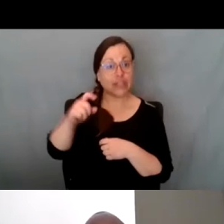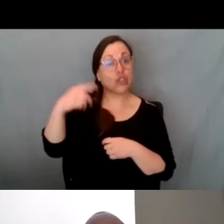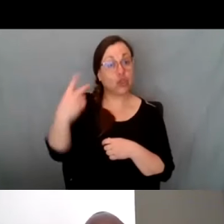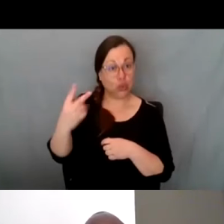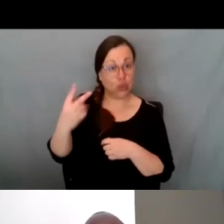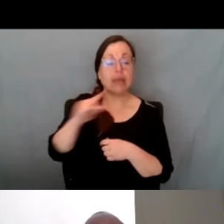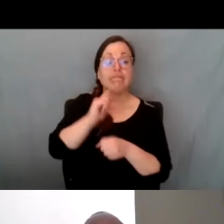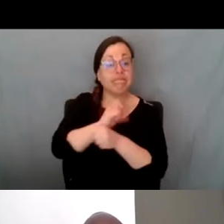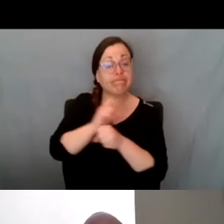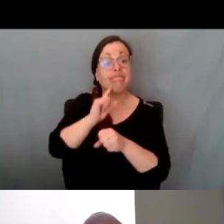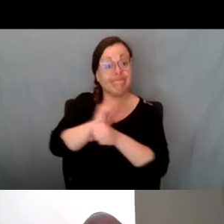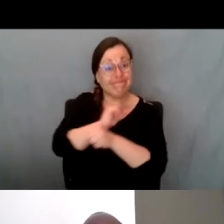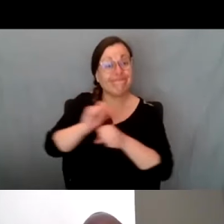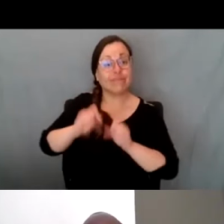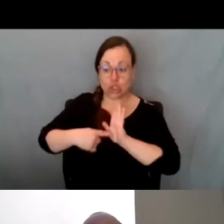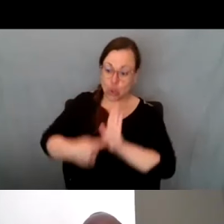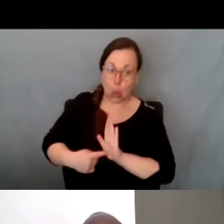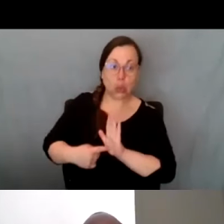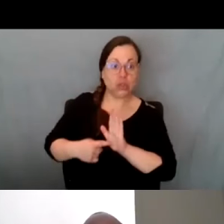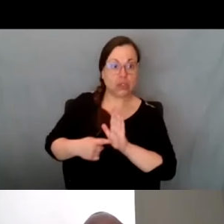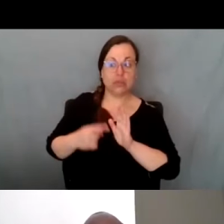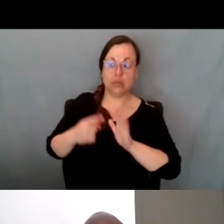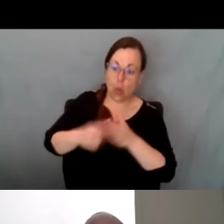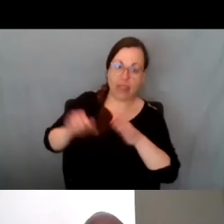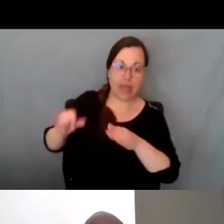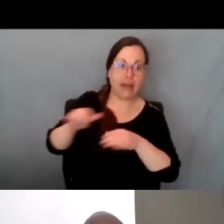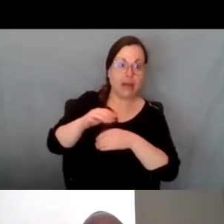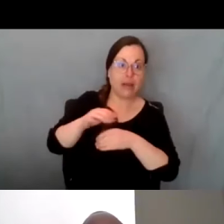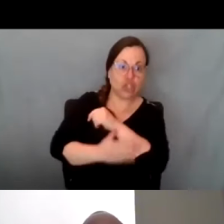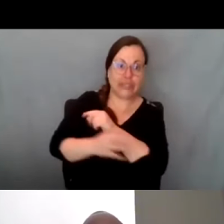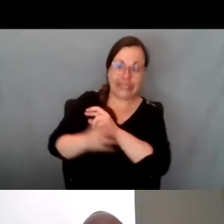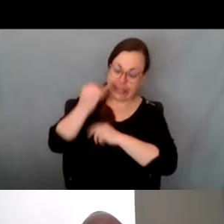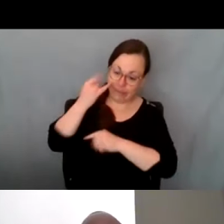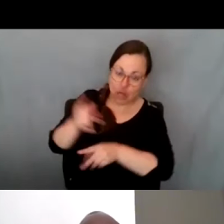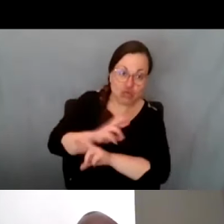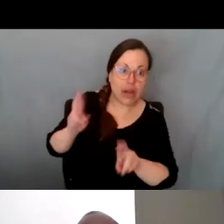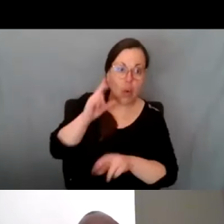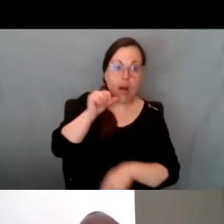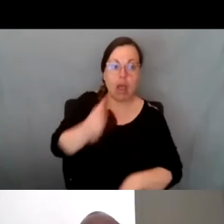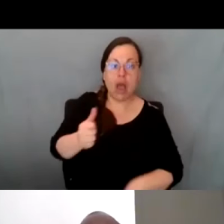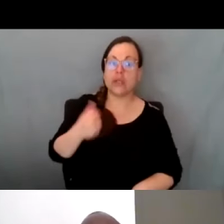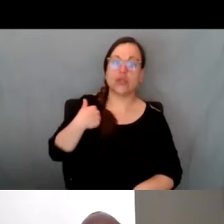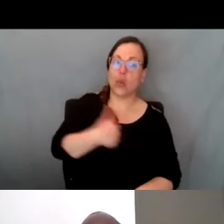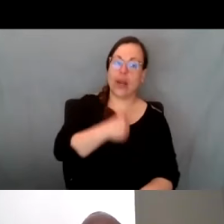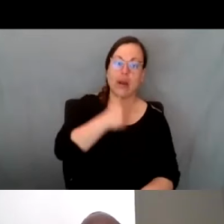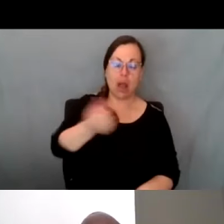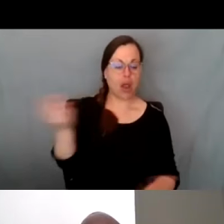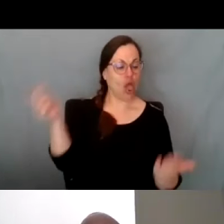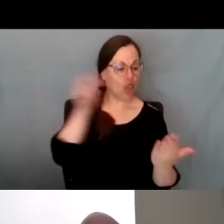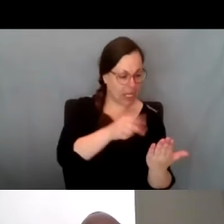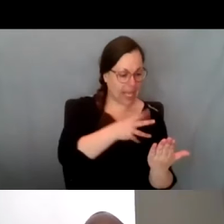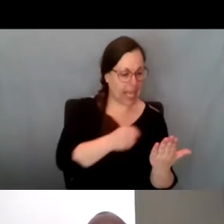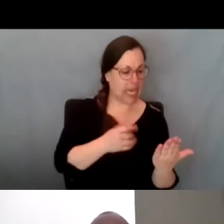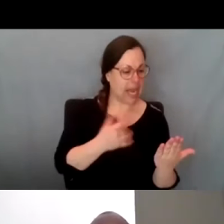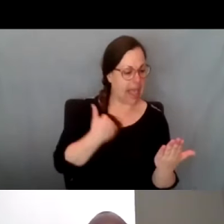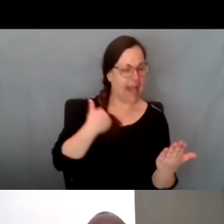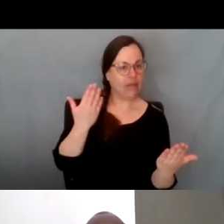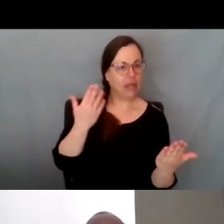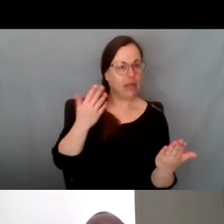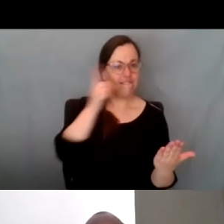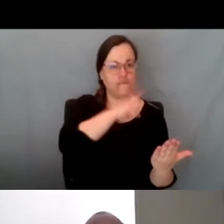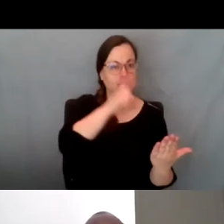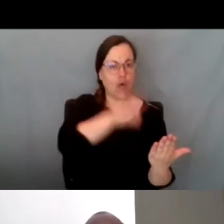indeed the country preparedness on the ground, so that we may not give the false impression that the region is not ready